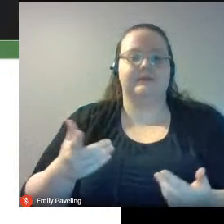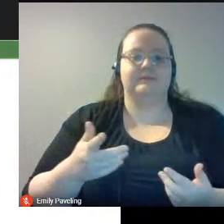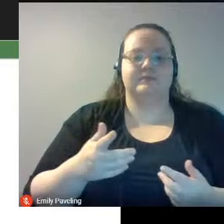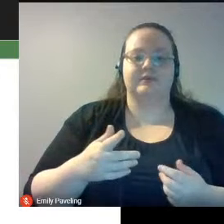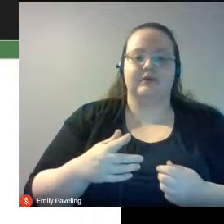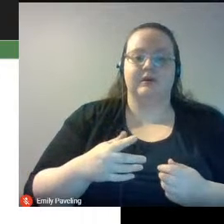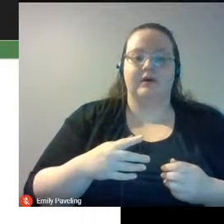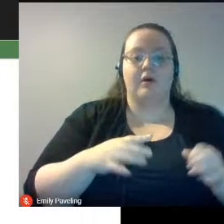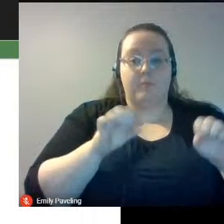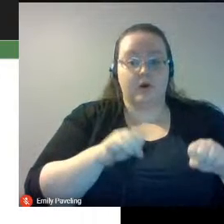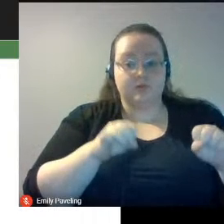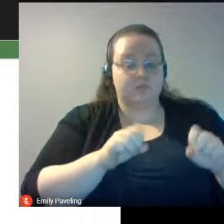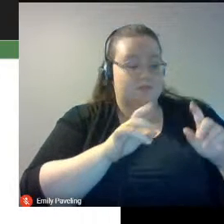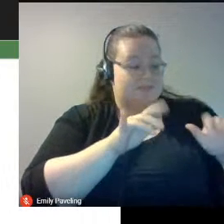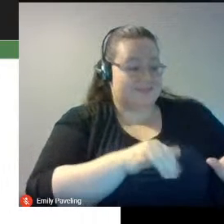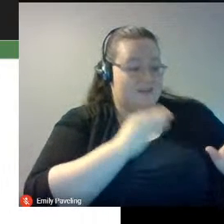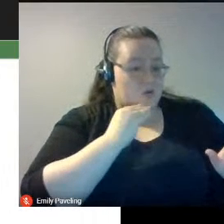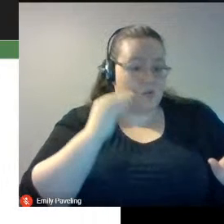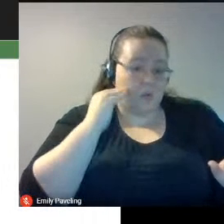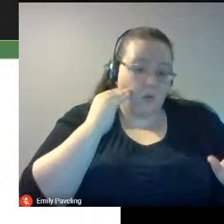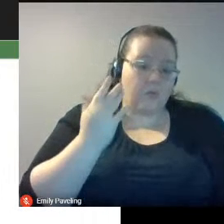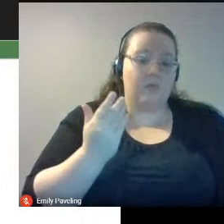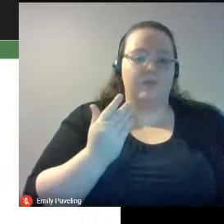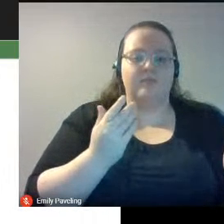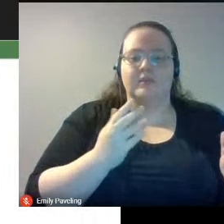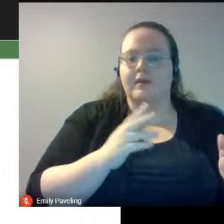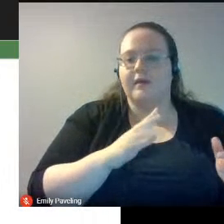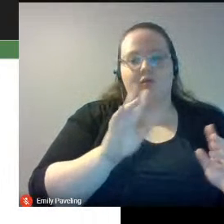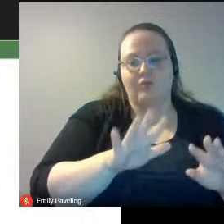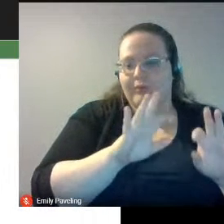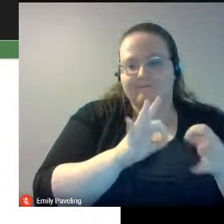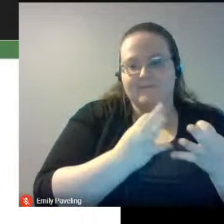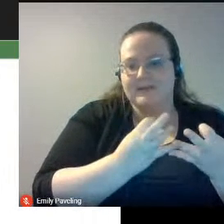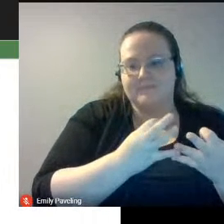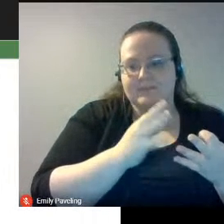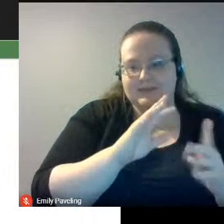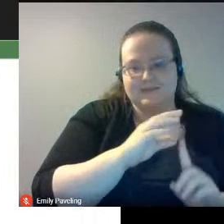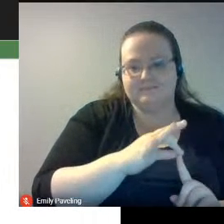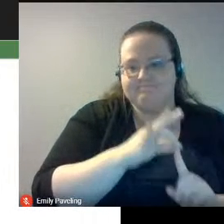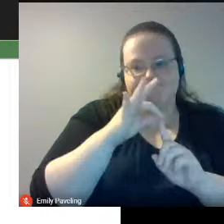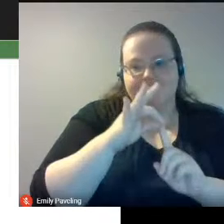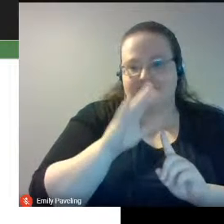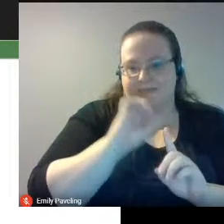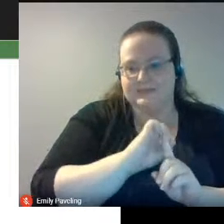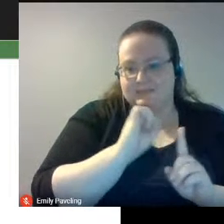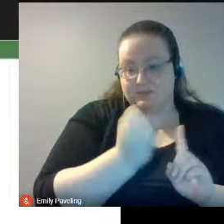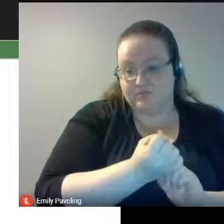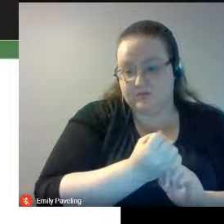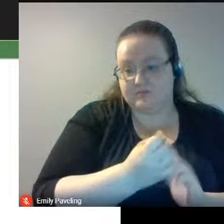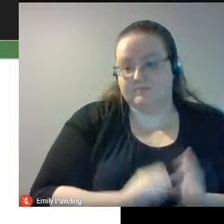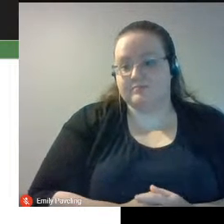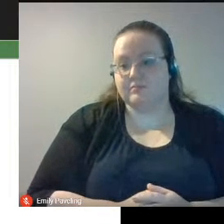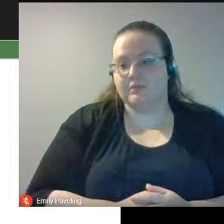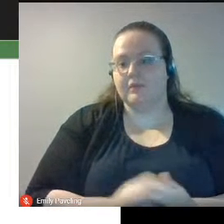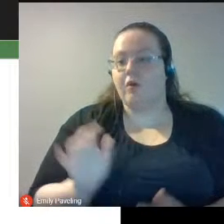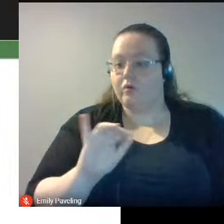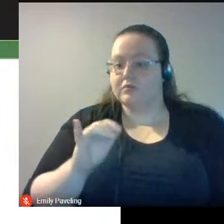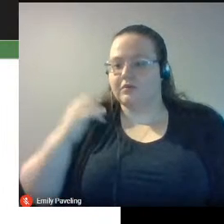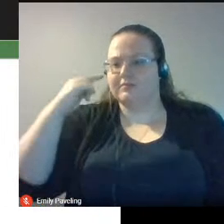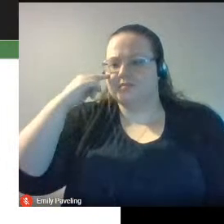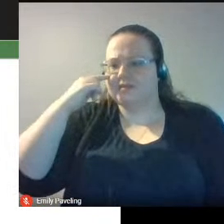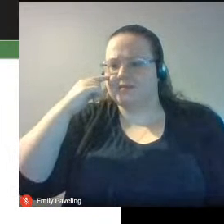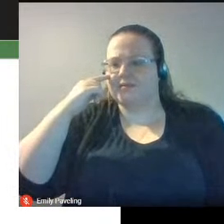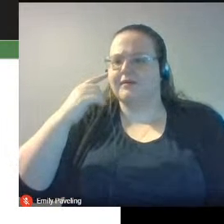situation. Consider also the level of community spread in your area. The most frequently reported way that children